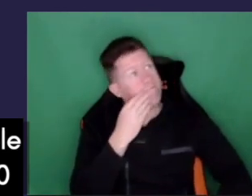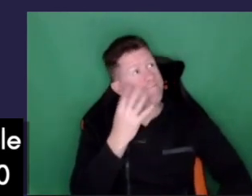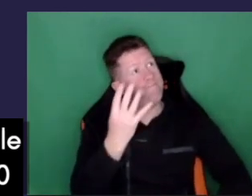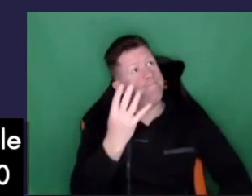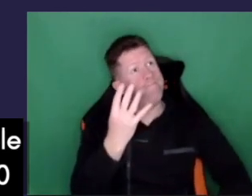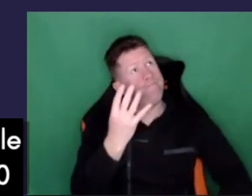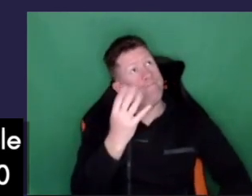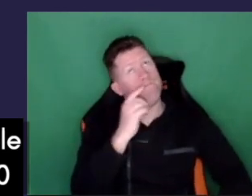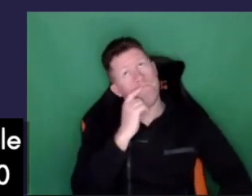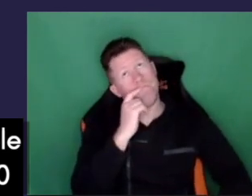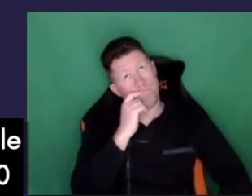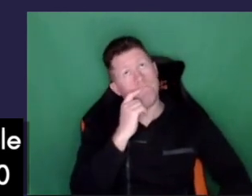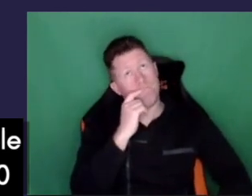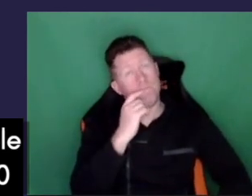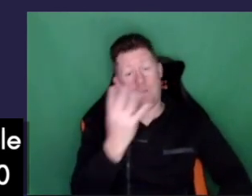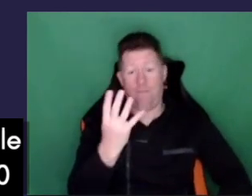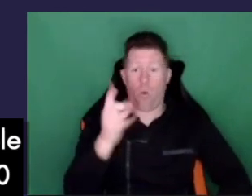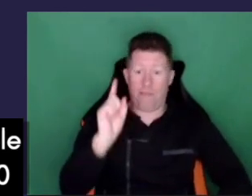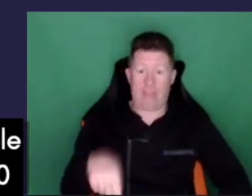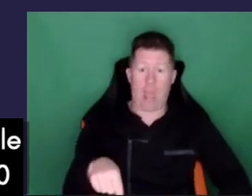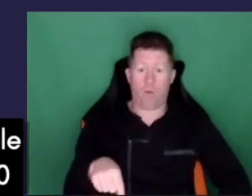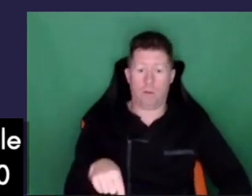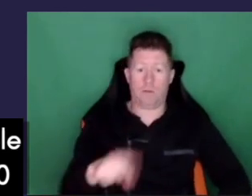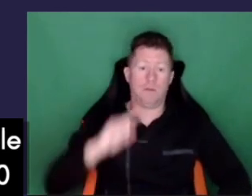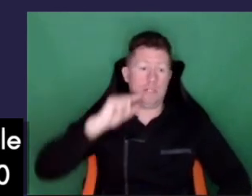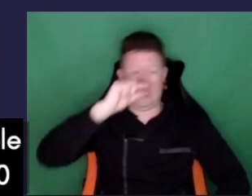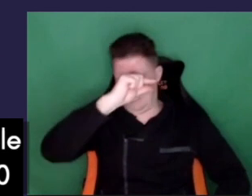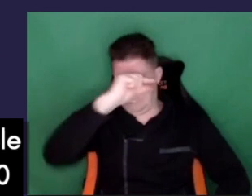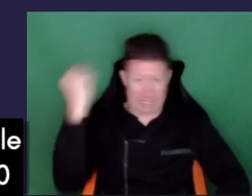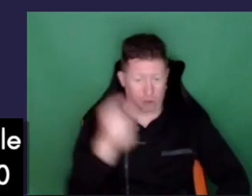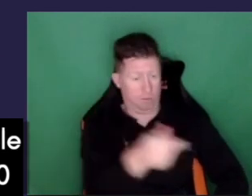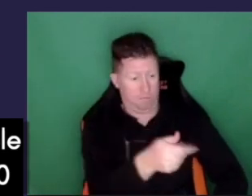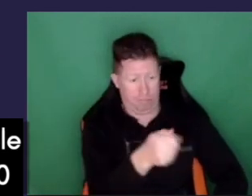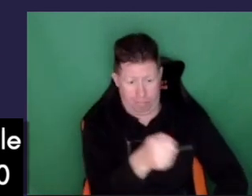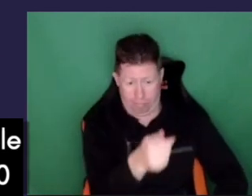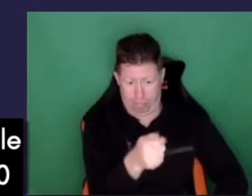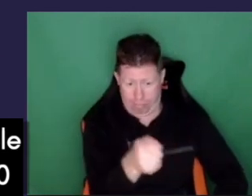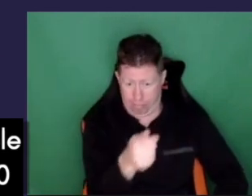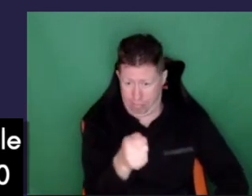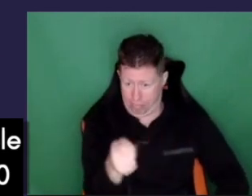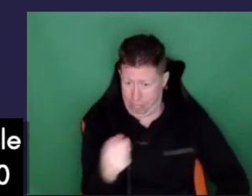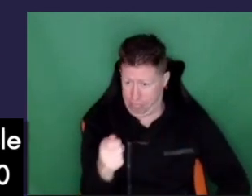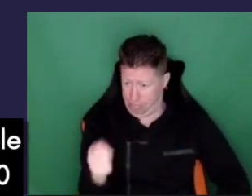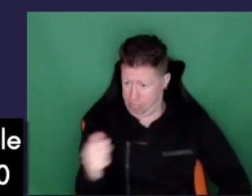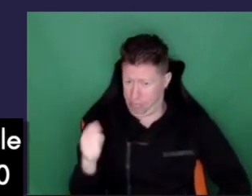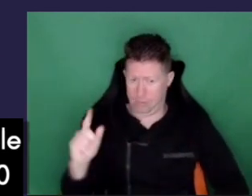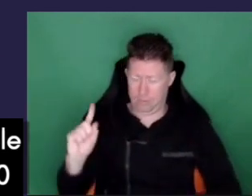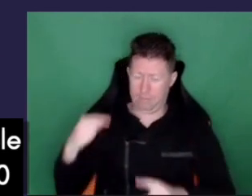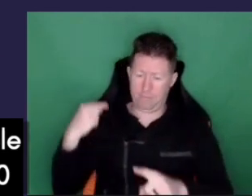4,000 intentional invitations to 4,000 people over